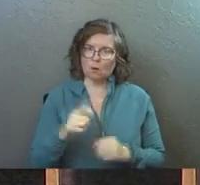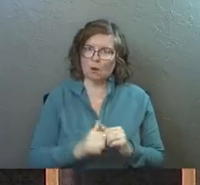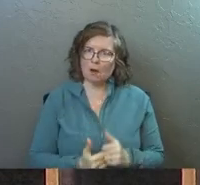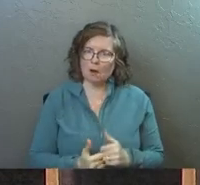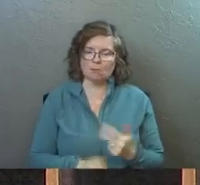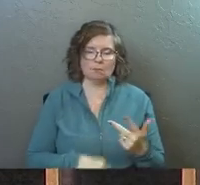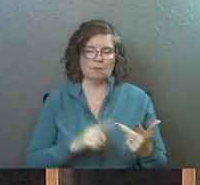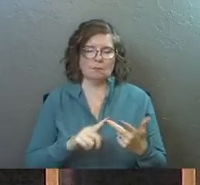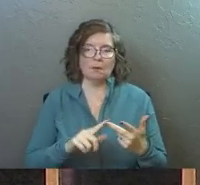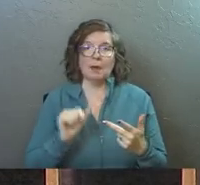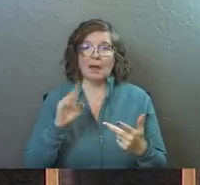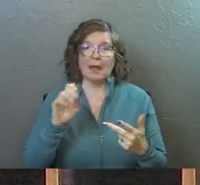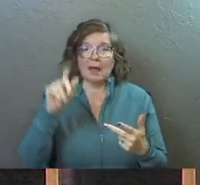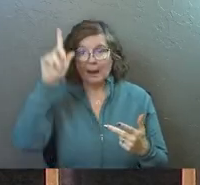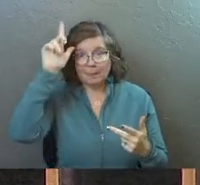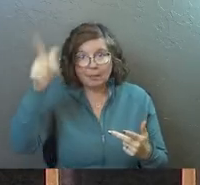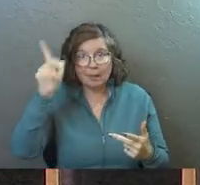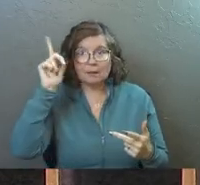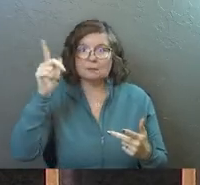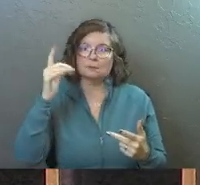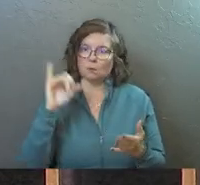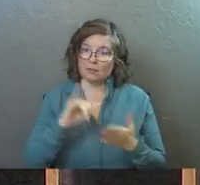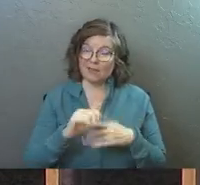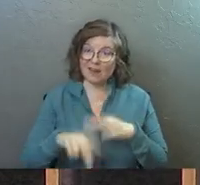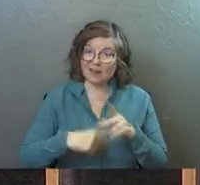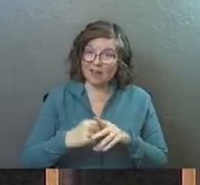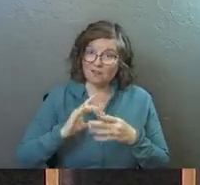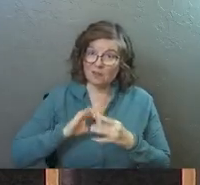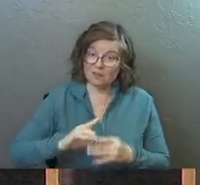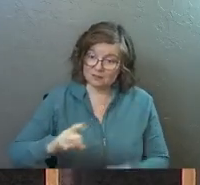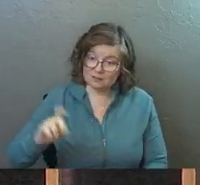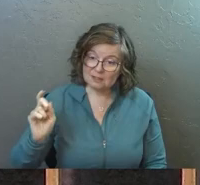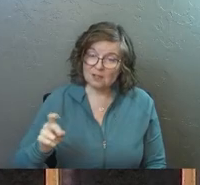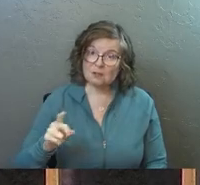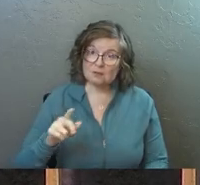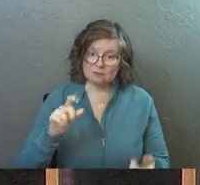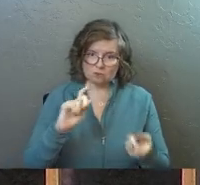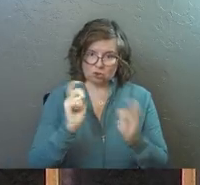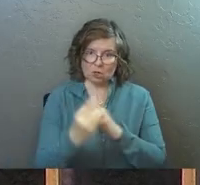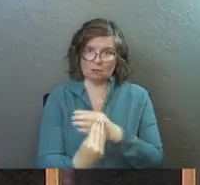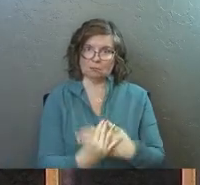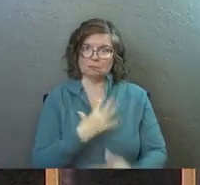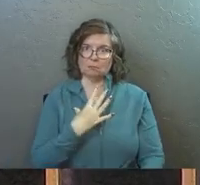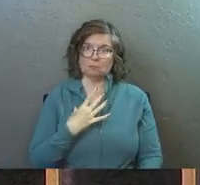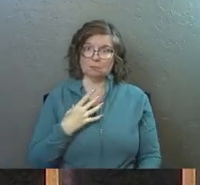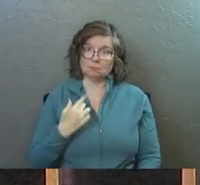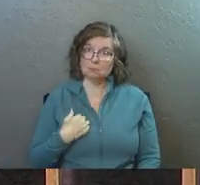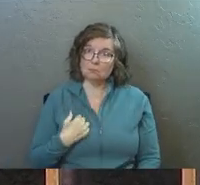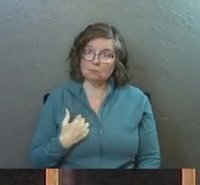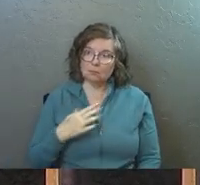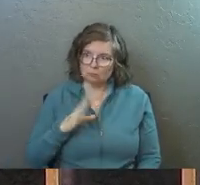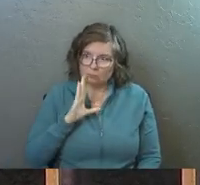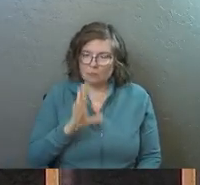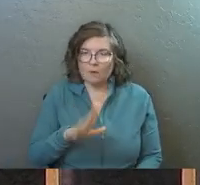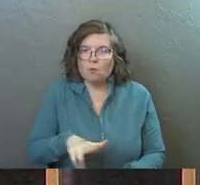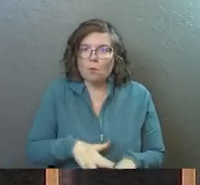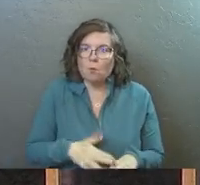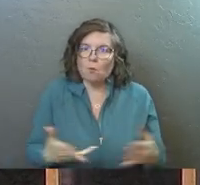Lincoln? Wouldn't that kind of a relationship necessarily shape you? Of course it